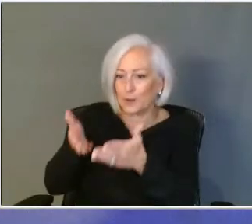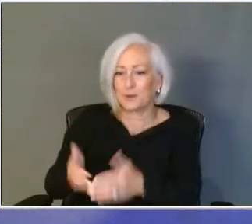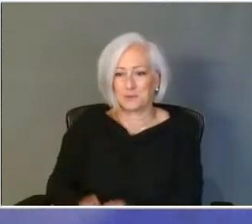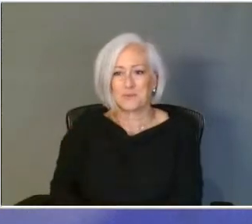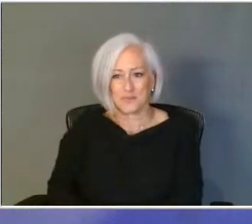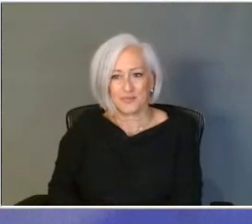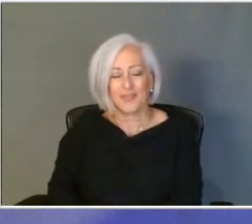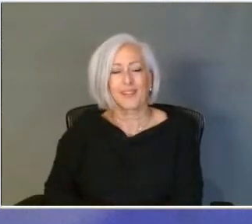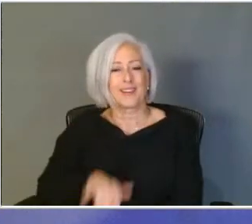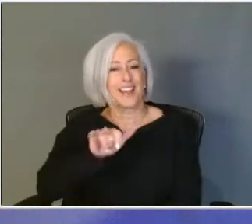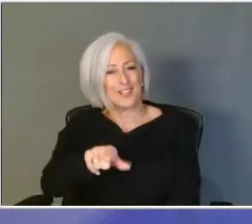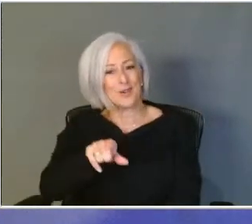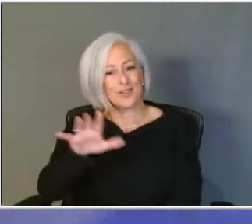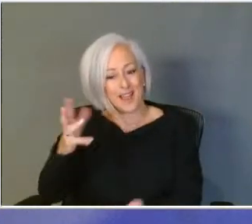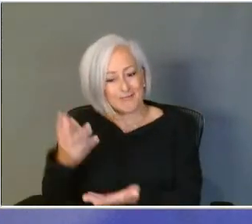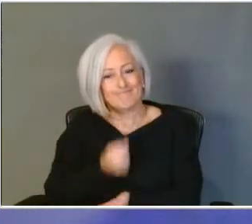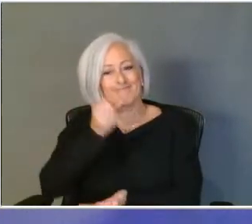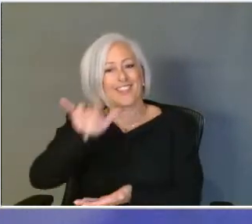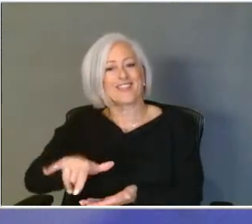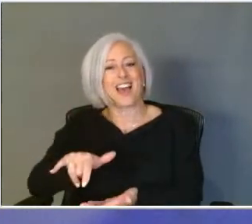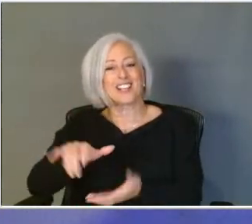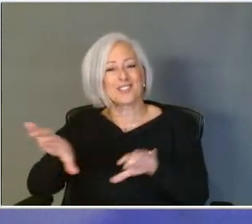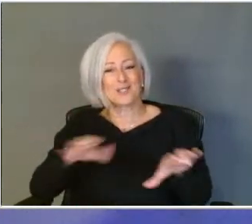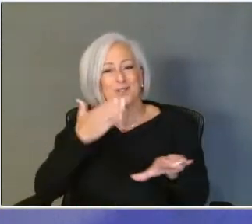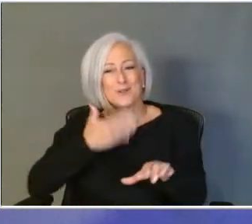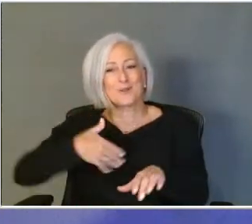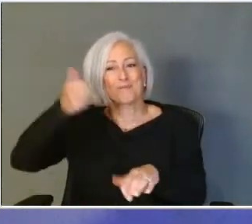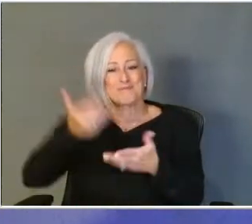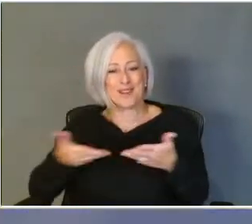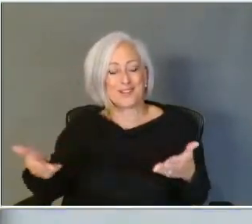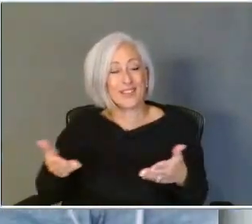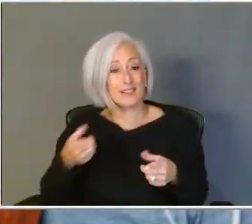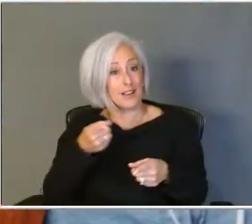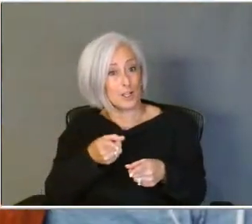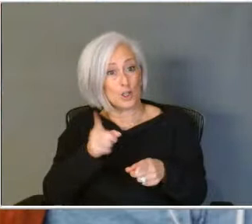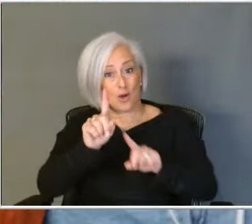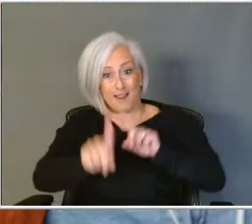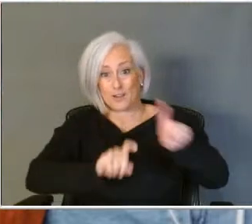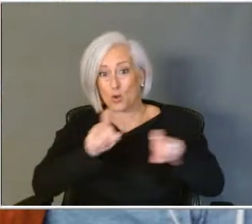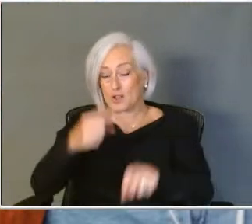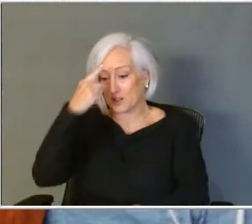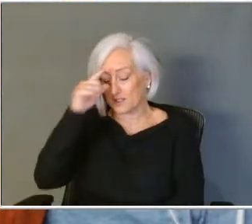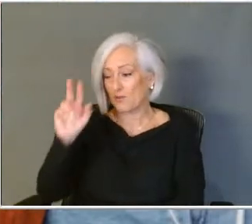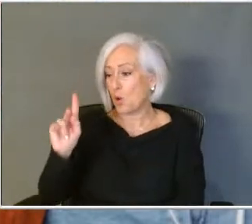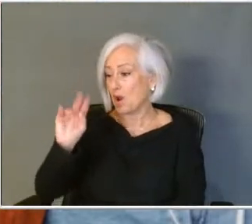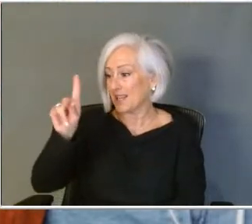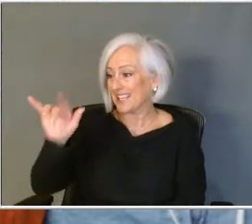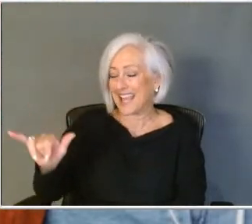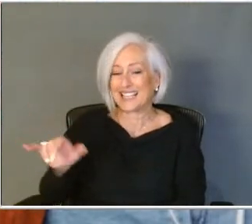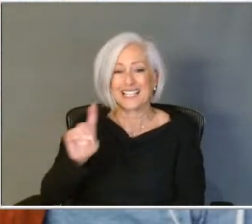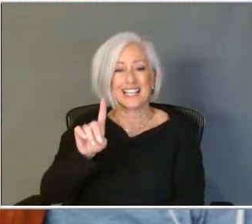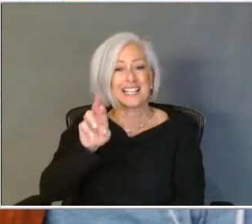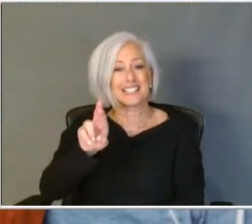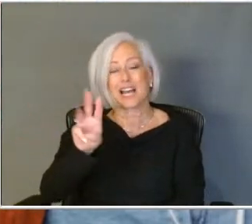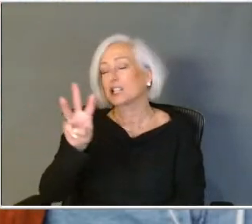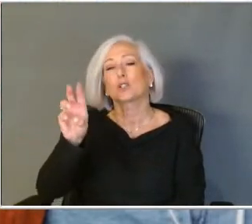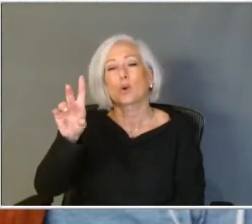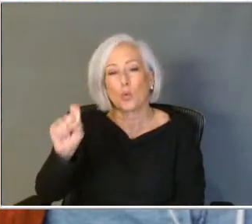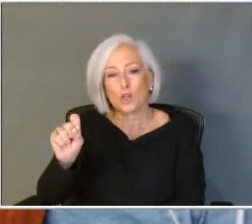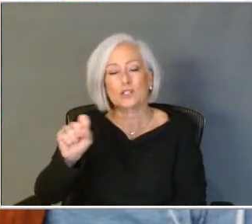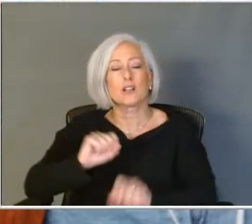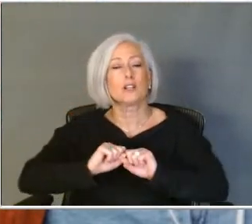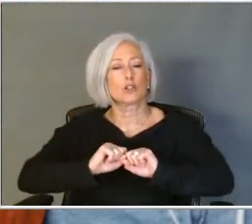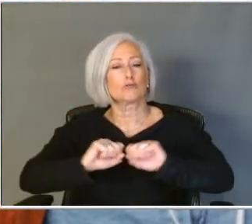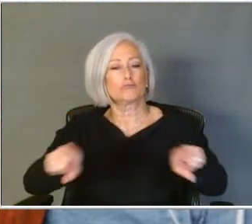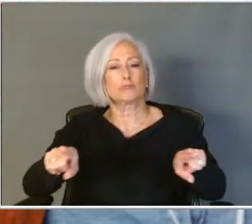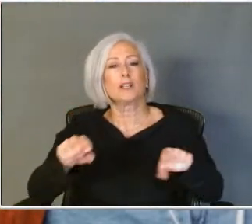better things. Yep. So if you have any questions for Kennedy or Dr. Woods, you can send them to YouTube, Facebook, or the Medical News Network. You can find links to all of